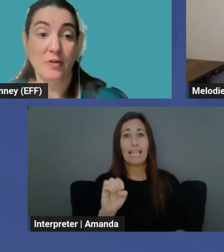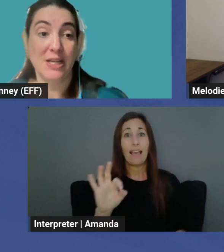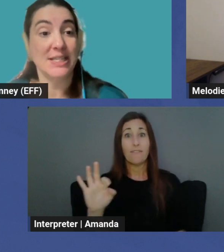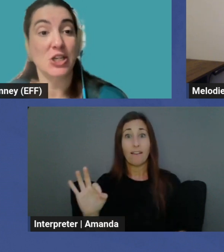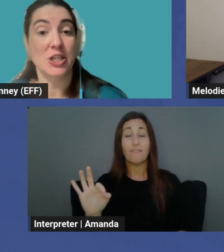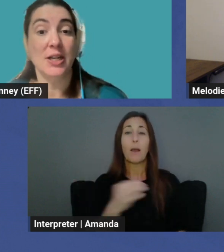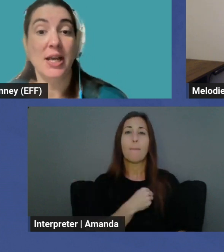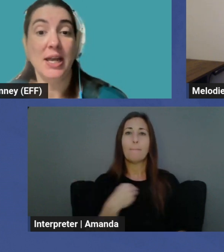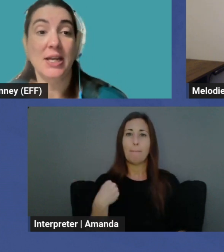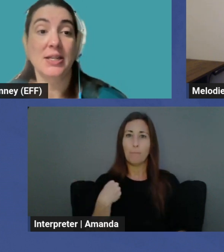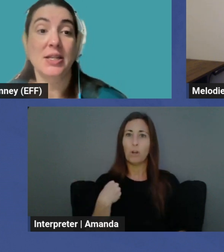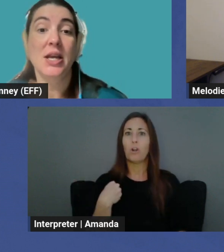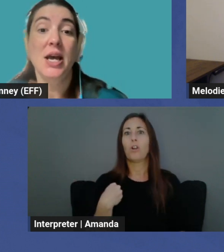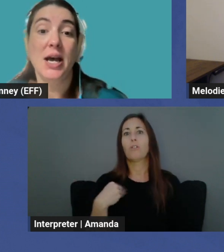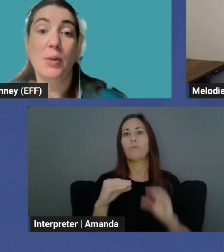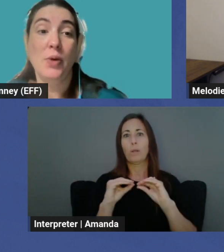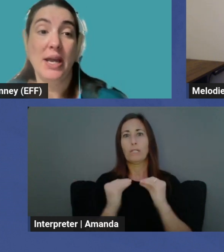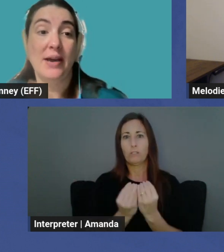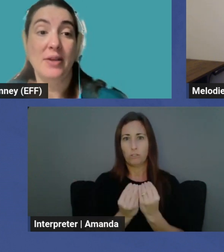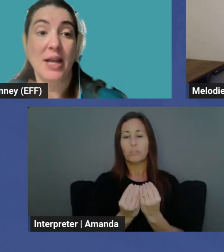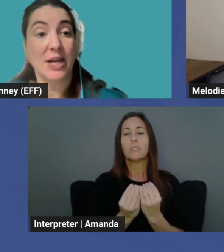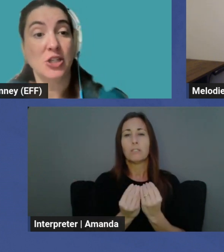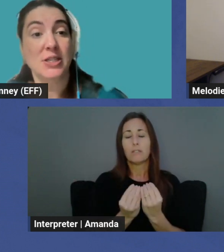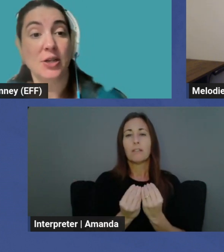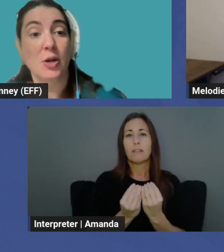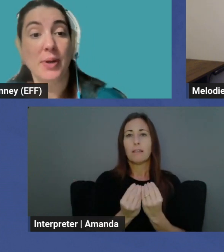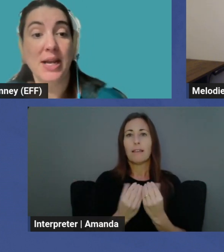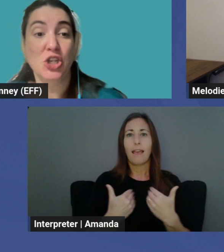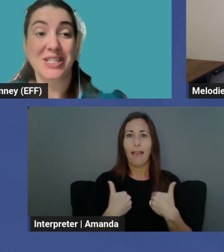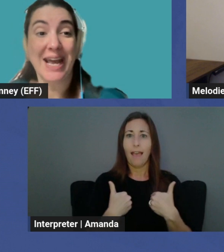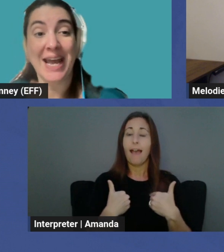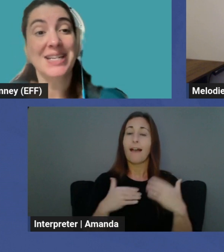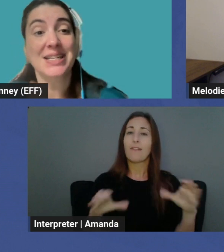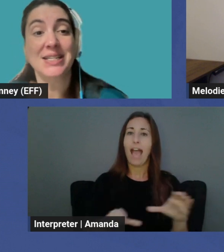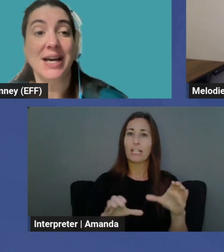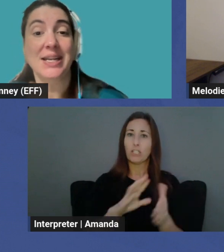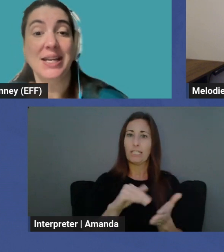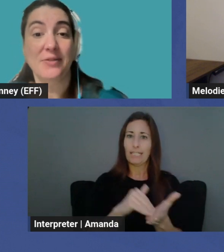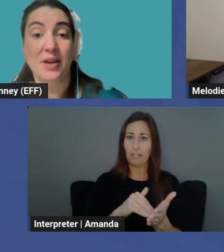member-driven organization, and we have an Action Center page. It's